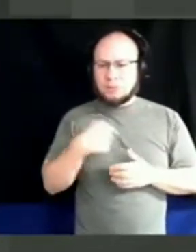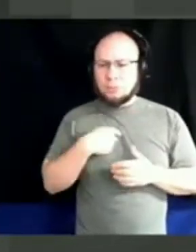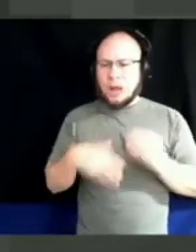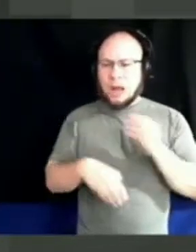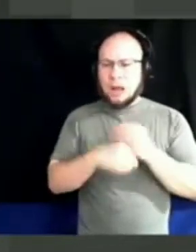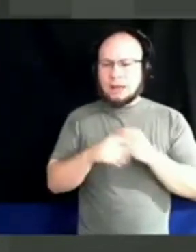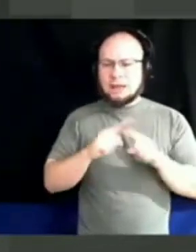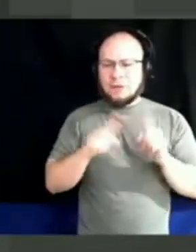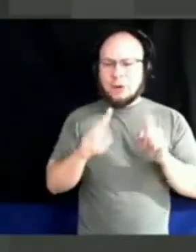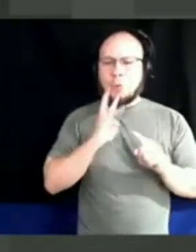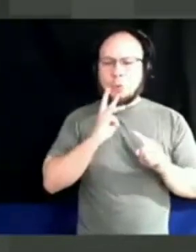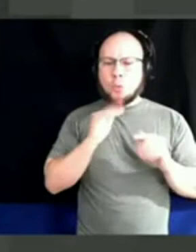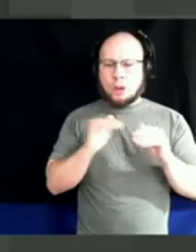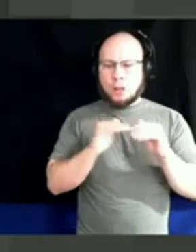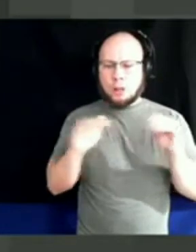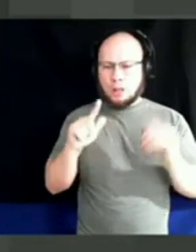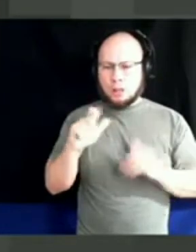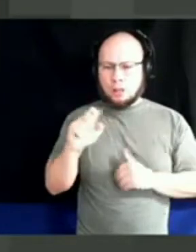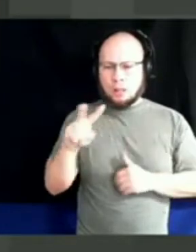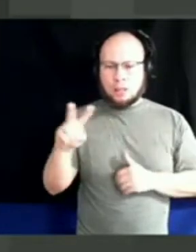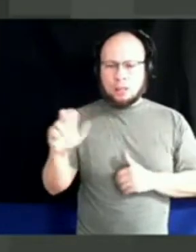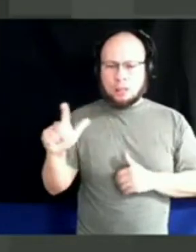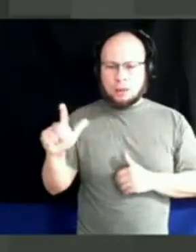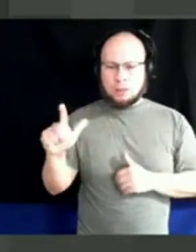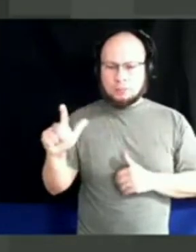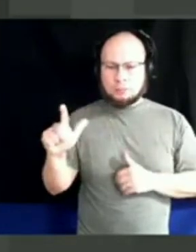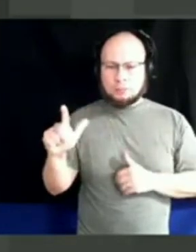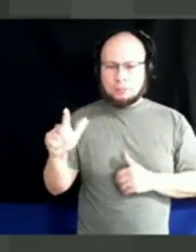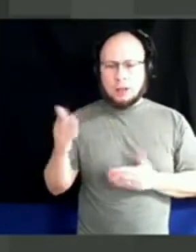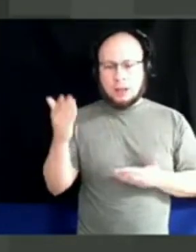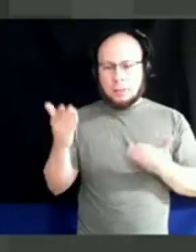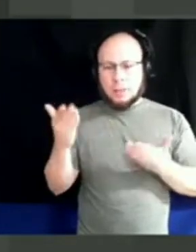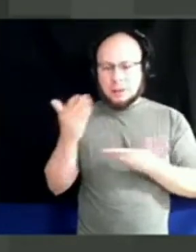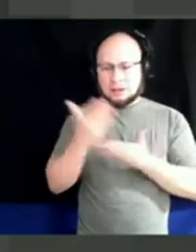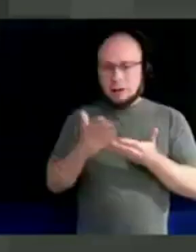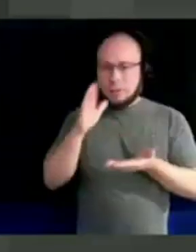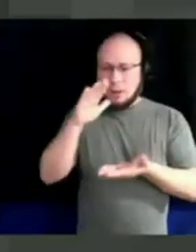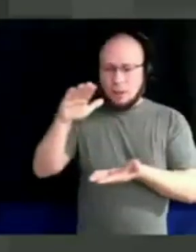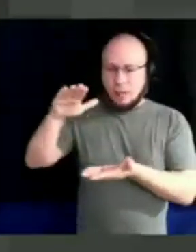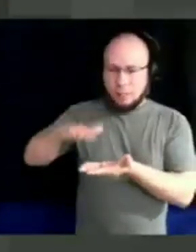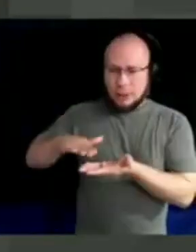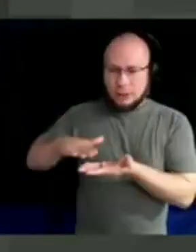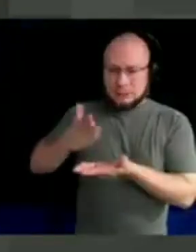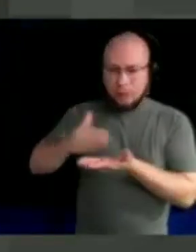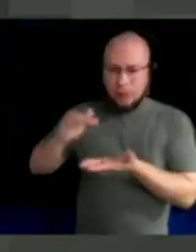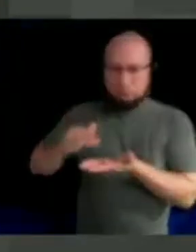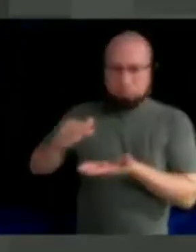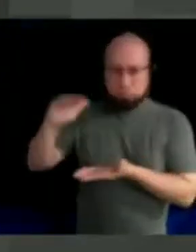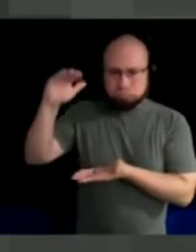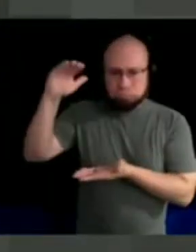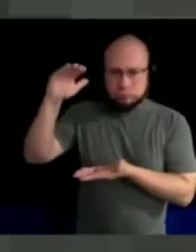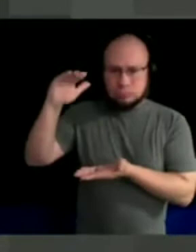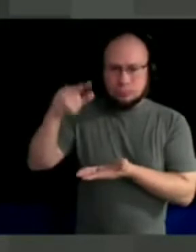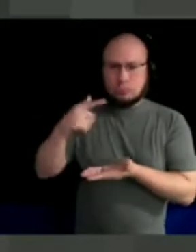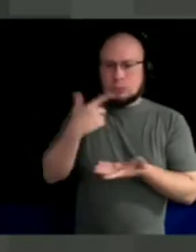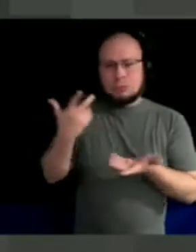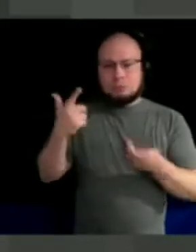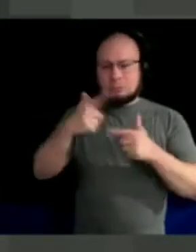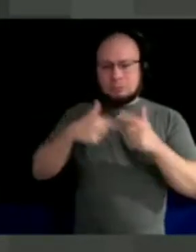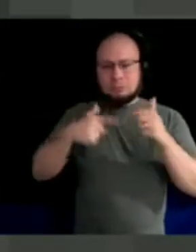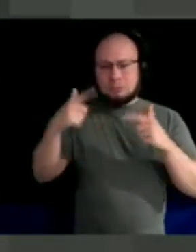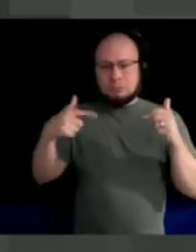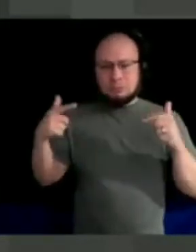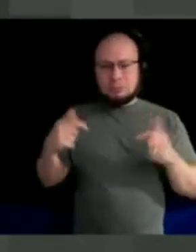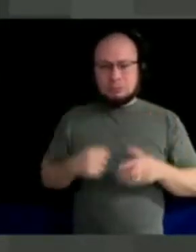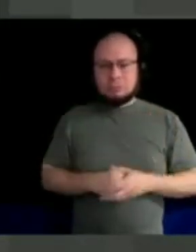in one cave you might find like a cave lake, and another cave might not have that one. And this also means that we get naturally